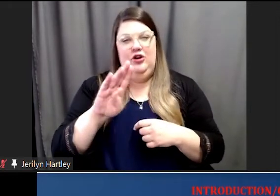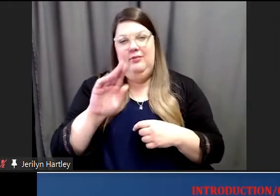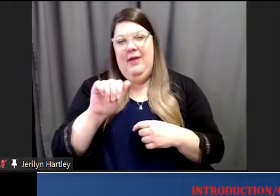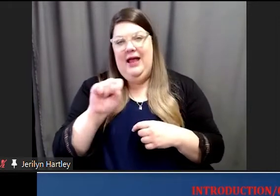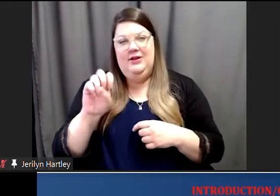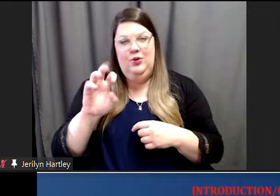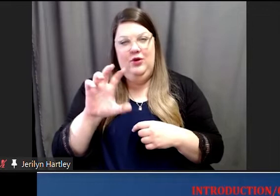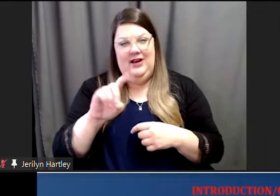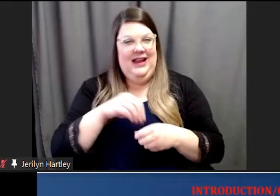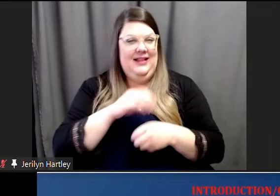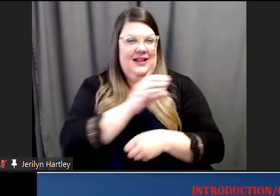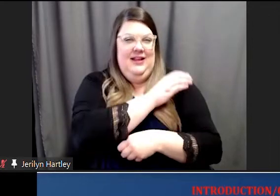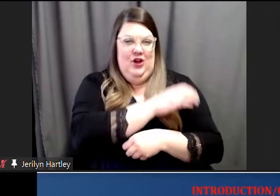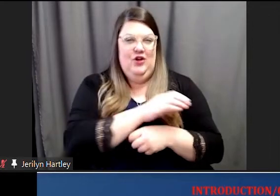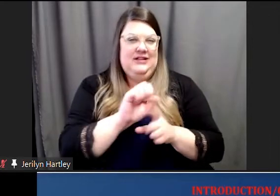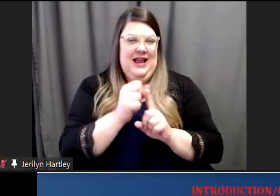in the clinical setting, which is cool.